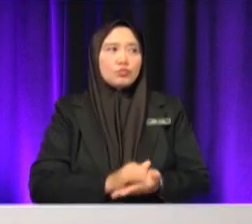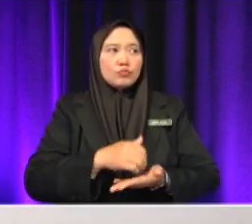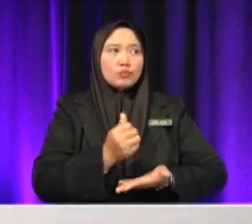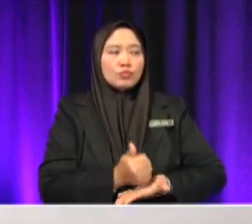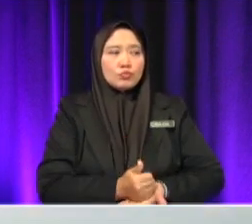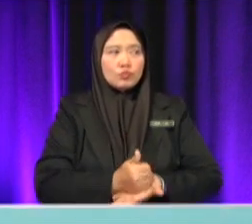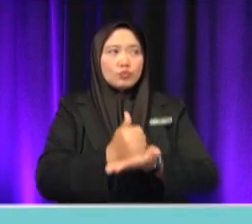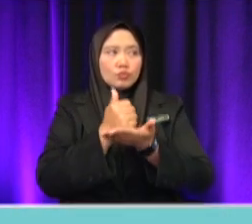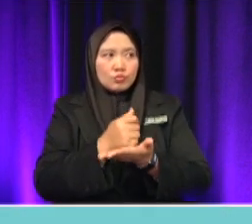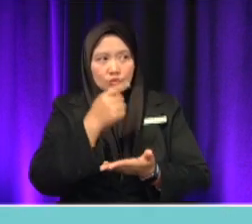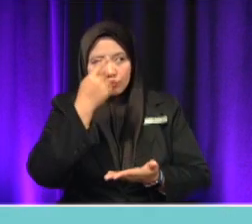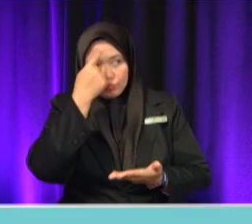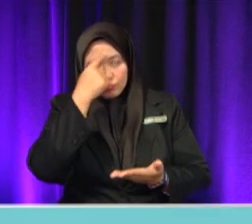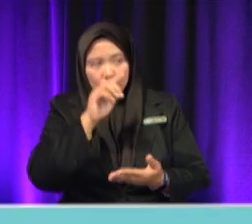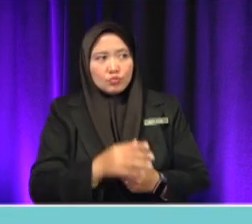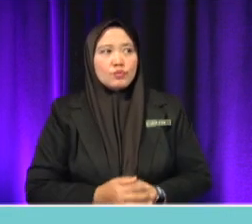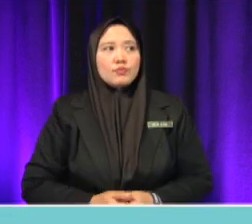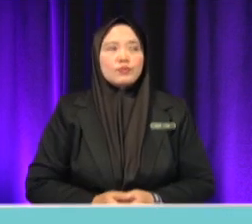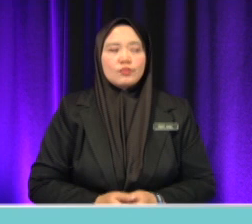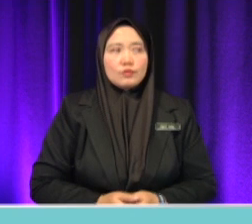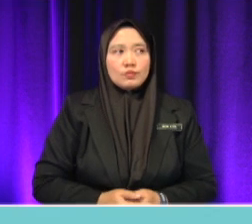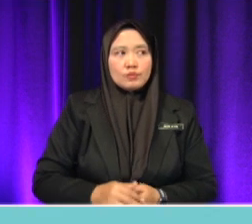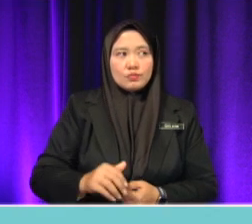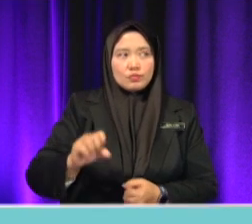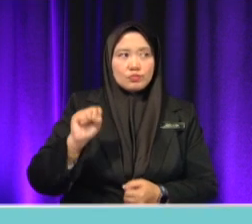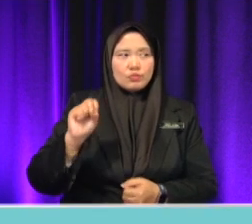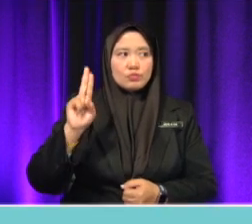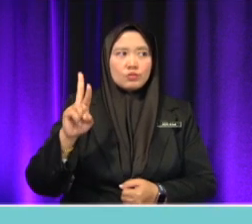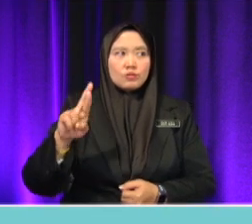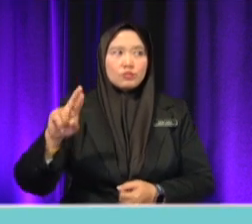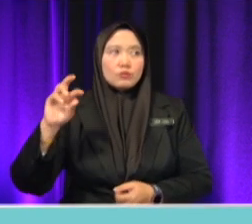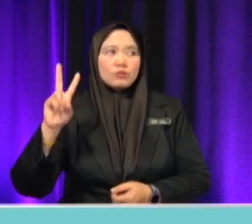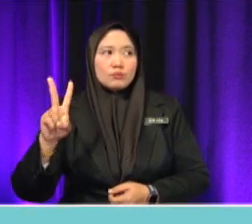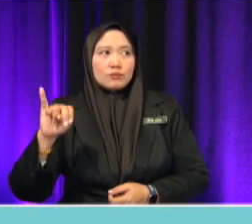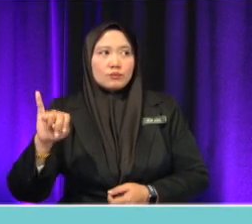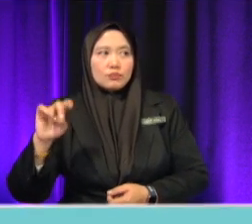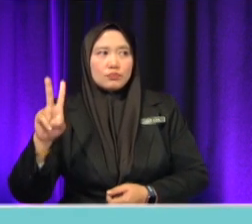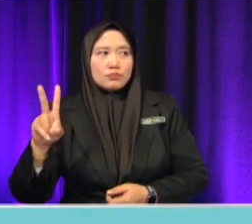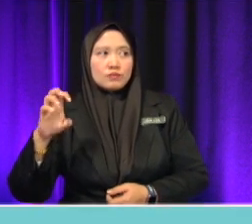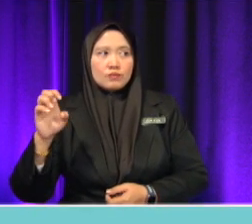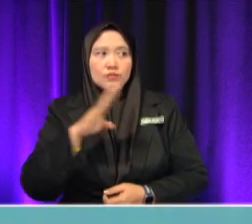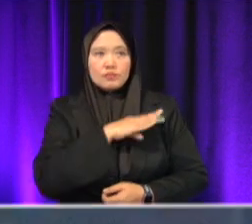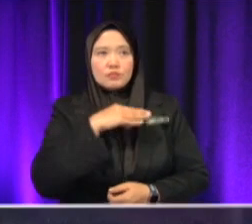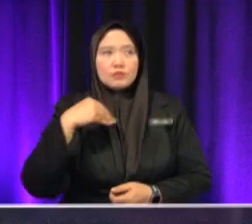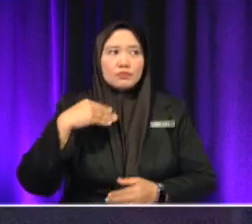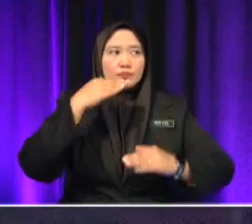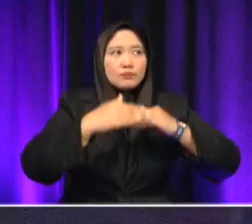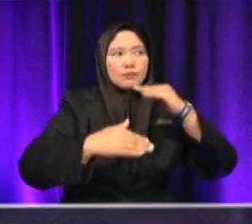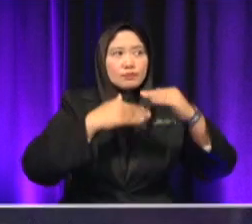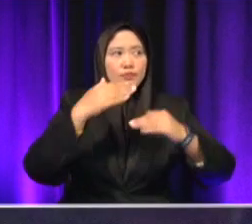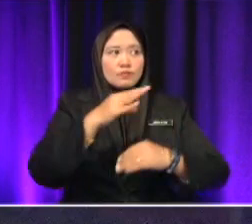answer. All right. Yeah, it's correct. To be honest, I only noticed that it's a photo of a child and a